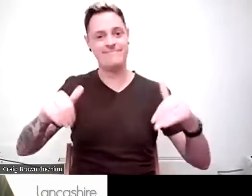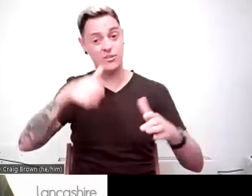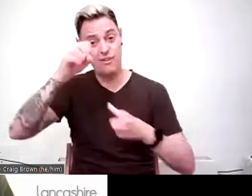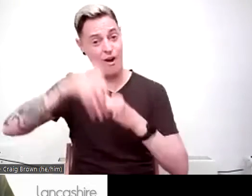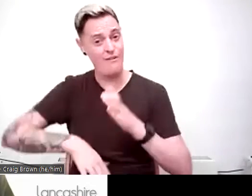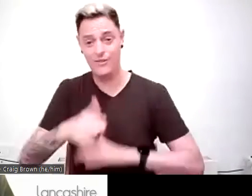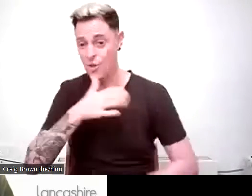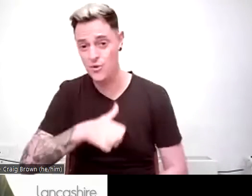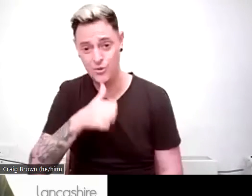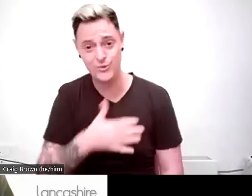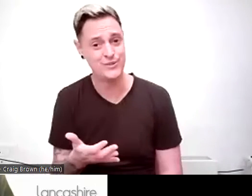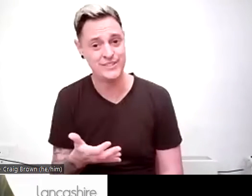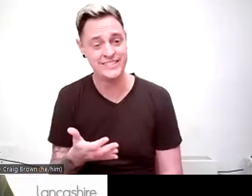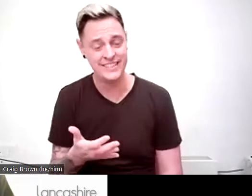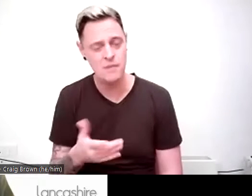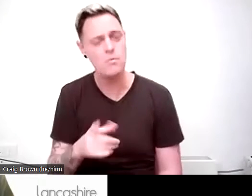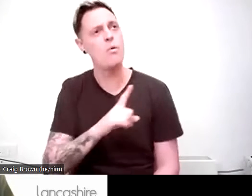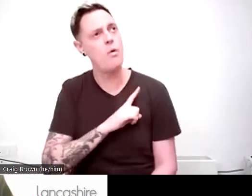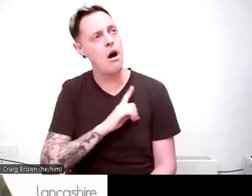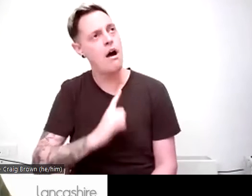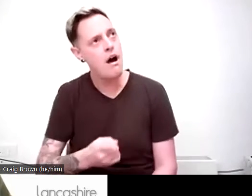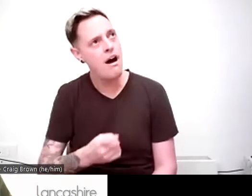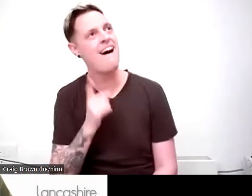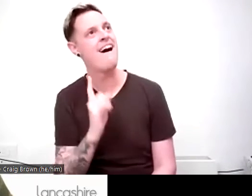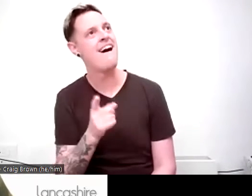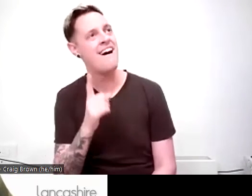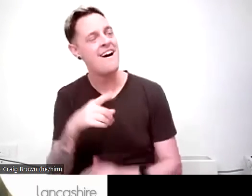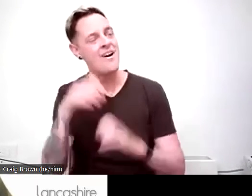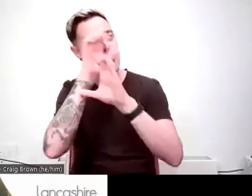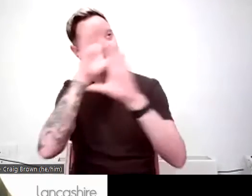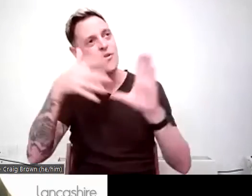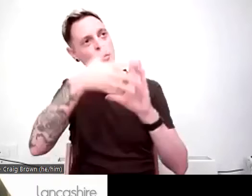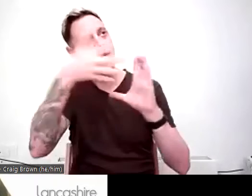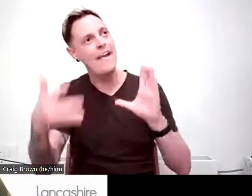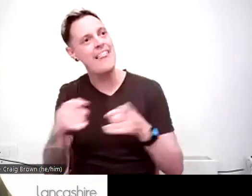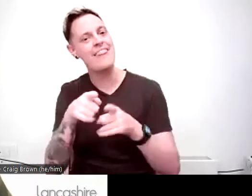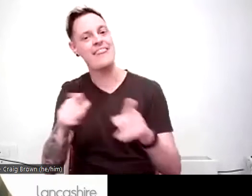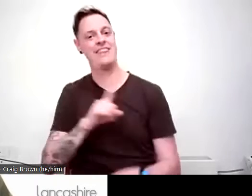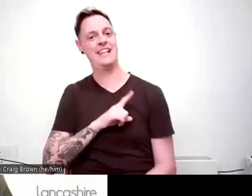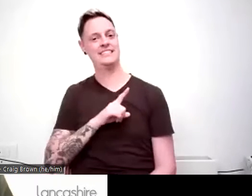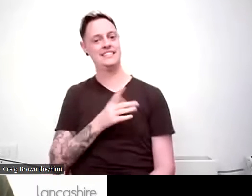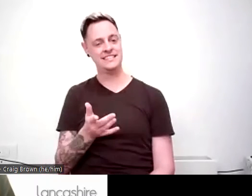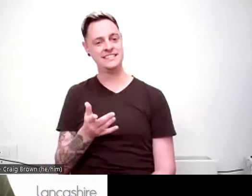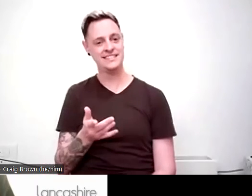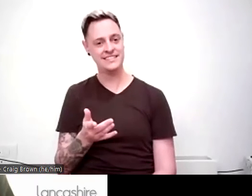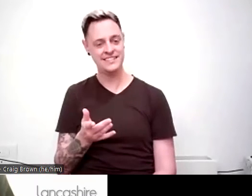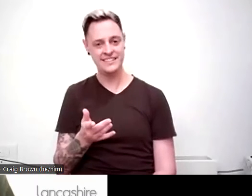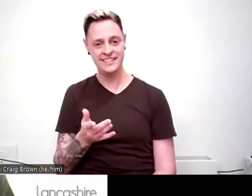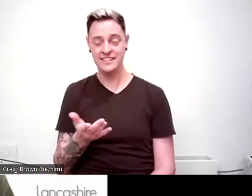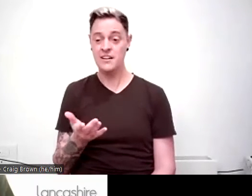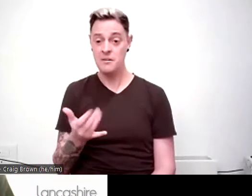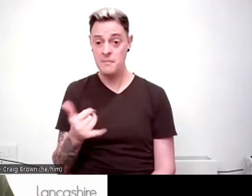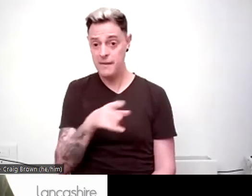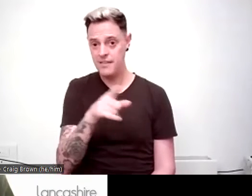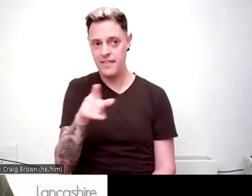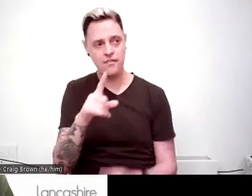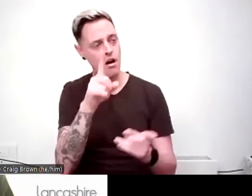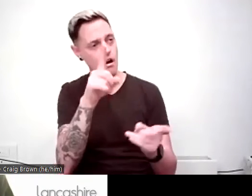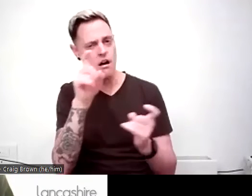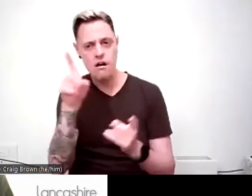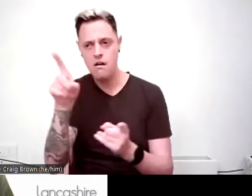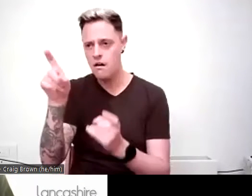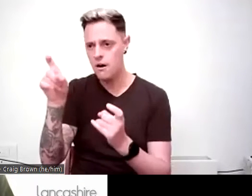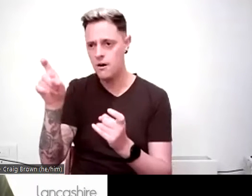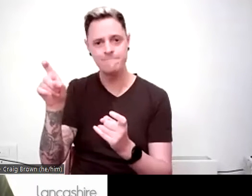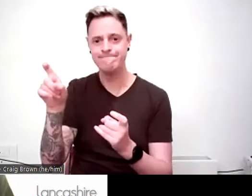reason why you're not using those as well. I think, you know, some people might see this or listen to this or read something and think, okay, I